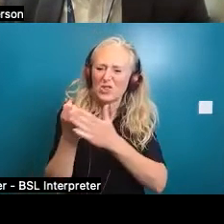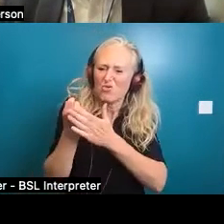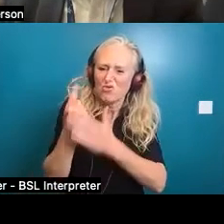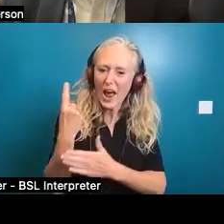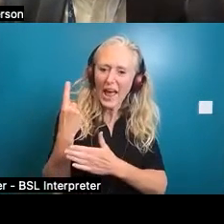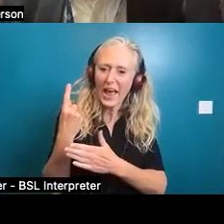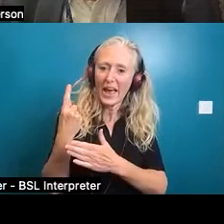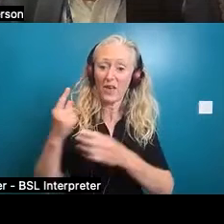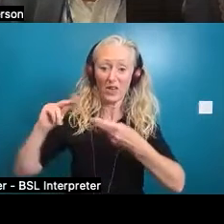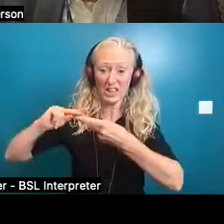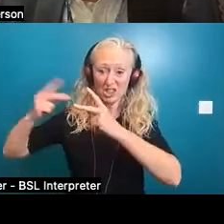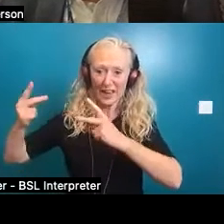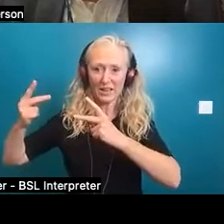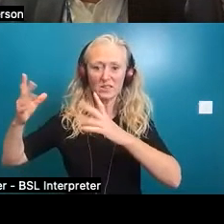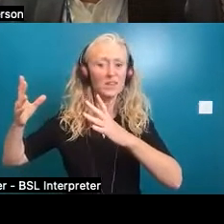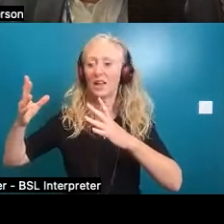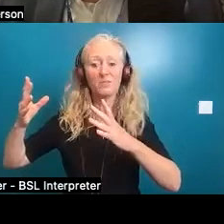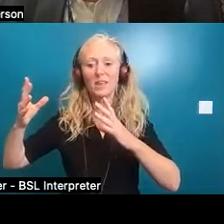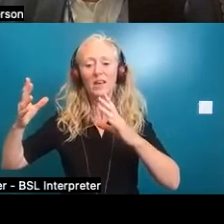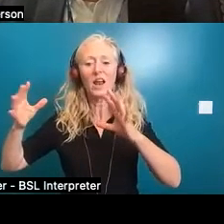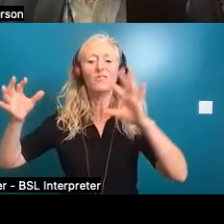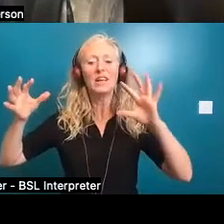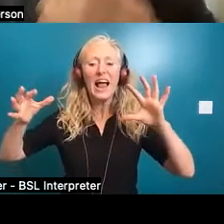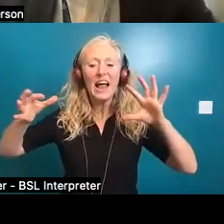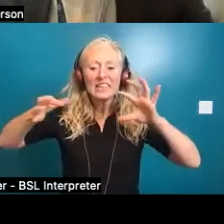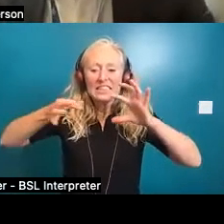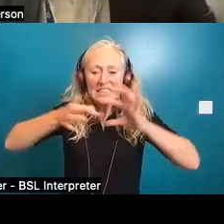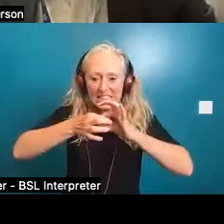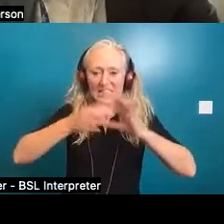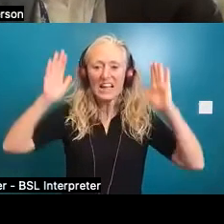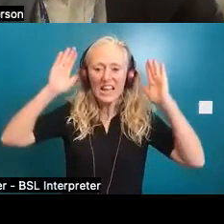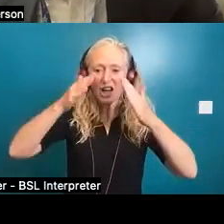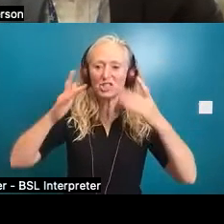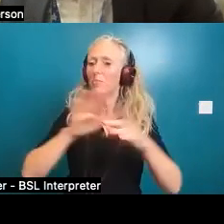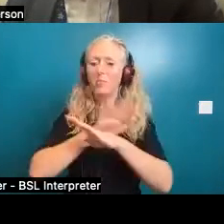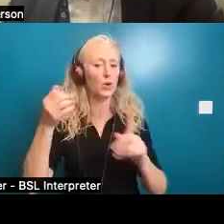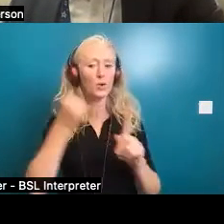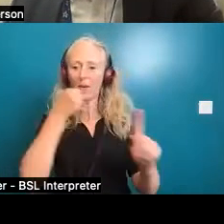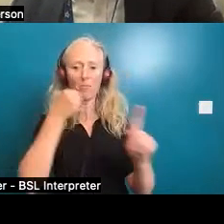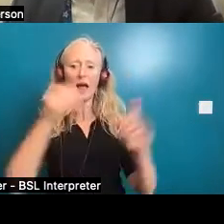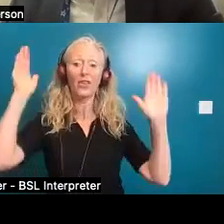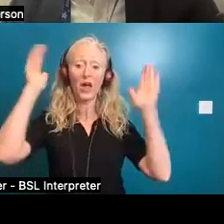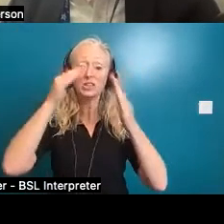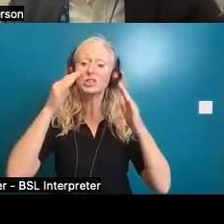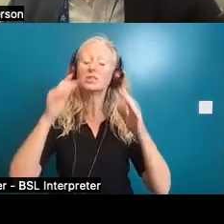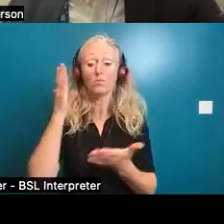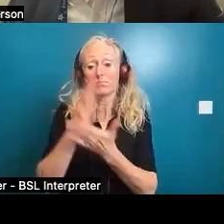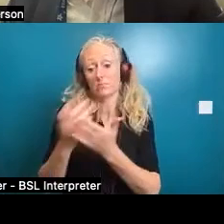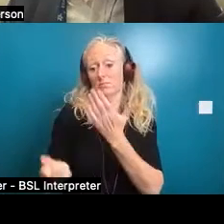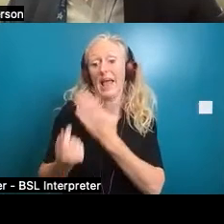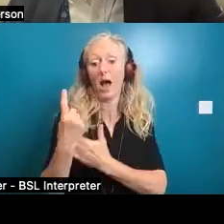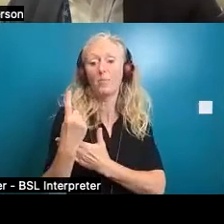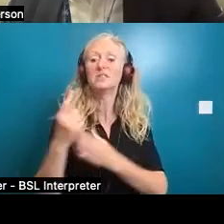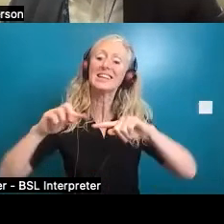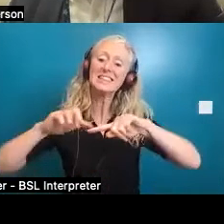but aren't directly involved. So yes, it does happen. And there's another scenario where it happens from time to time, which is